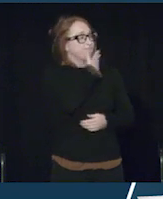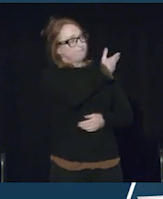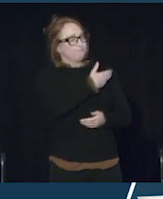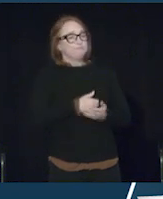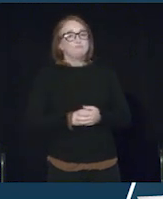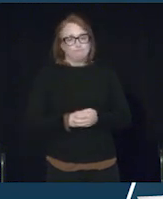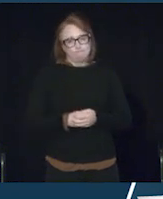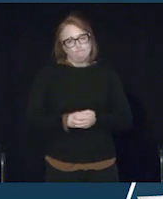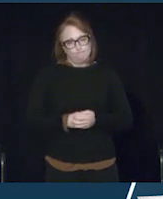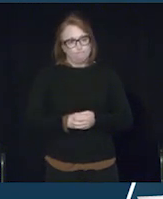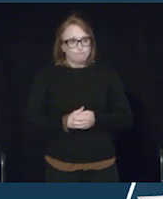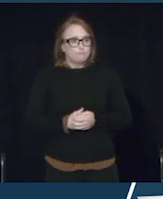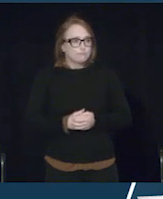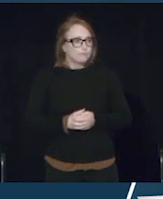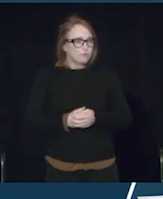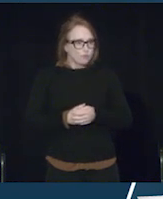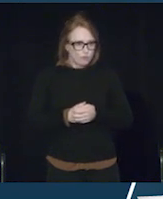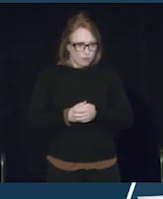ma'am.